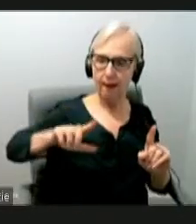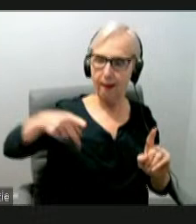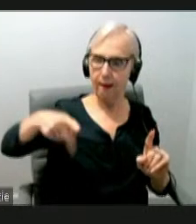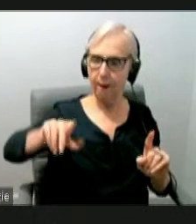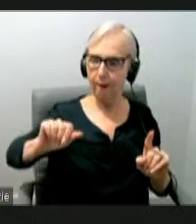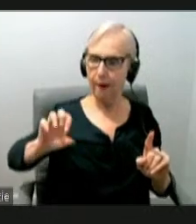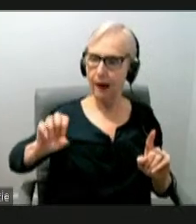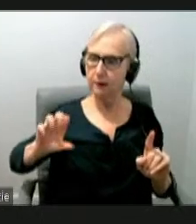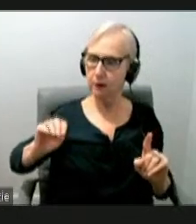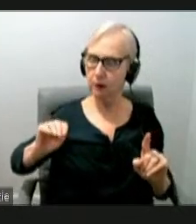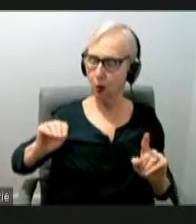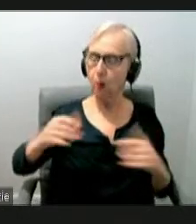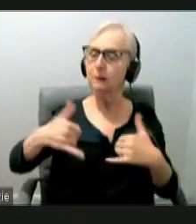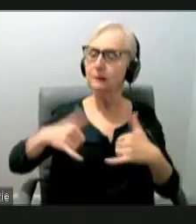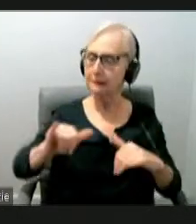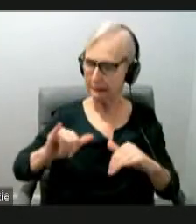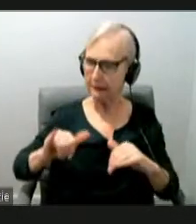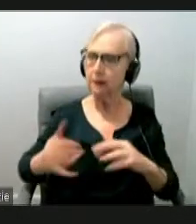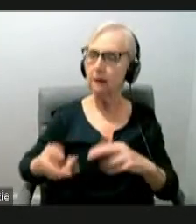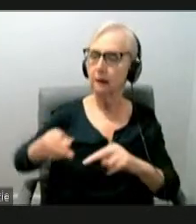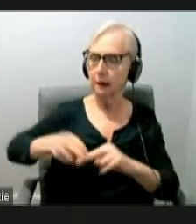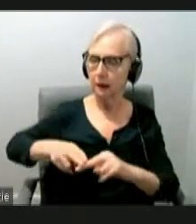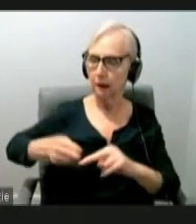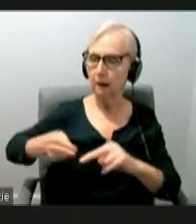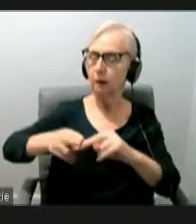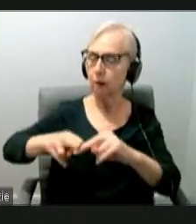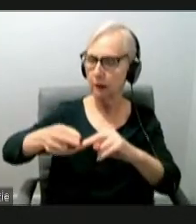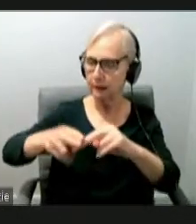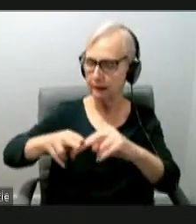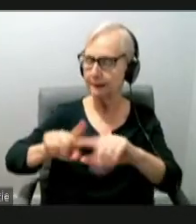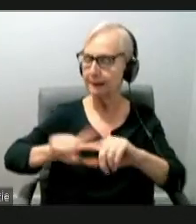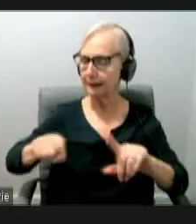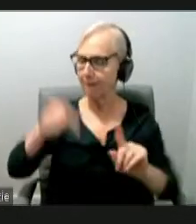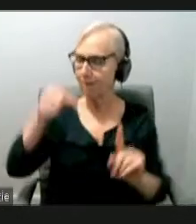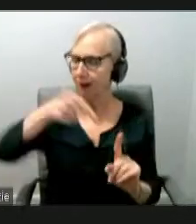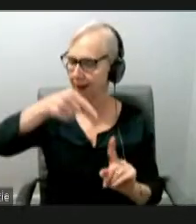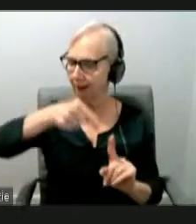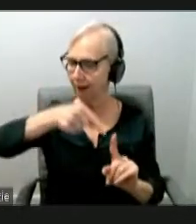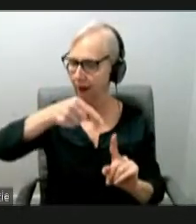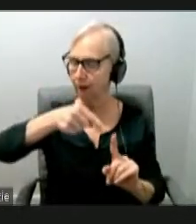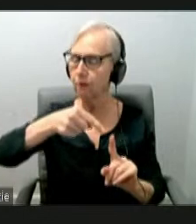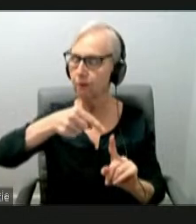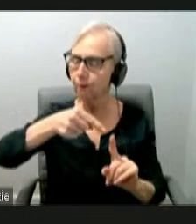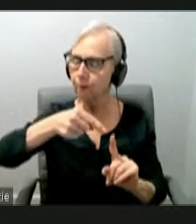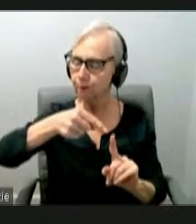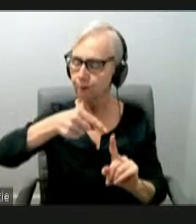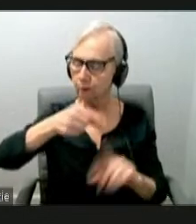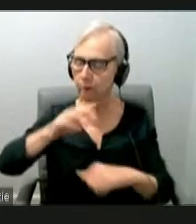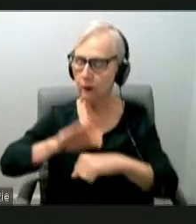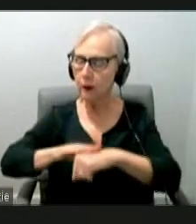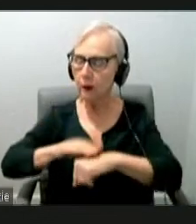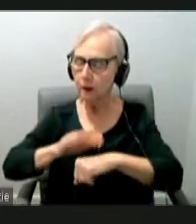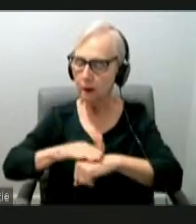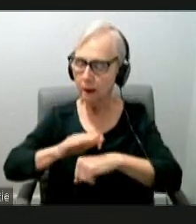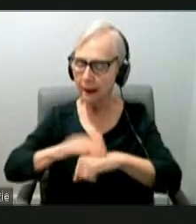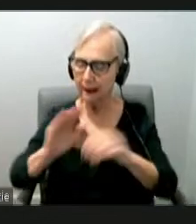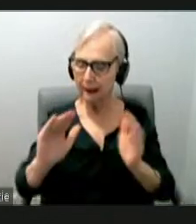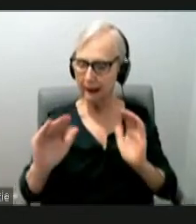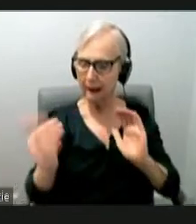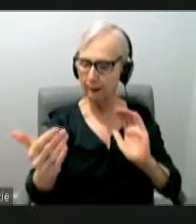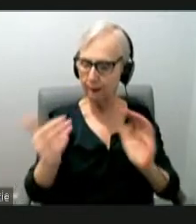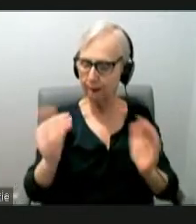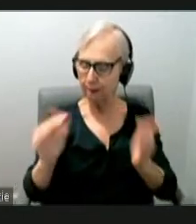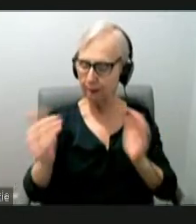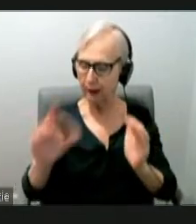continued increase in cases right now. So things are a little bit different there. One thing I would caution in comparing